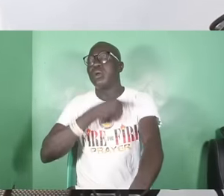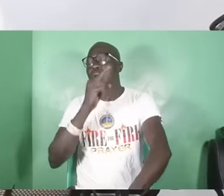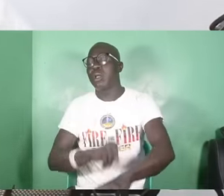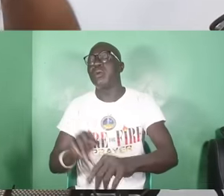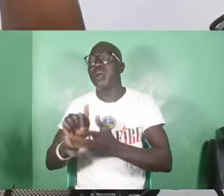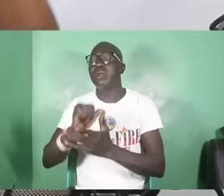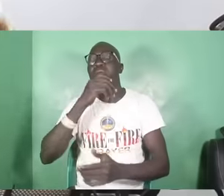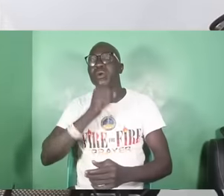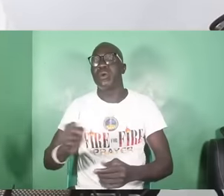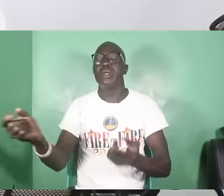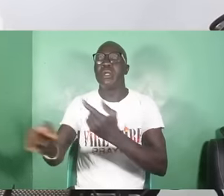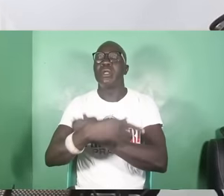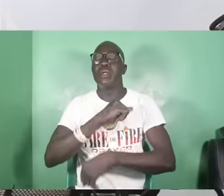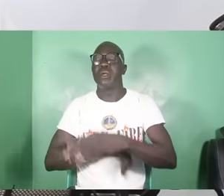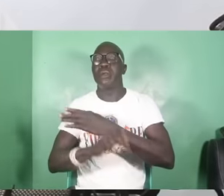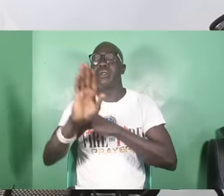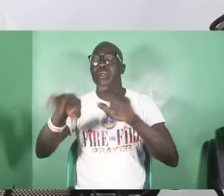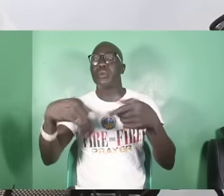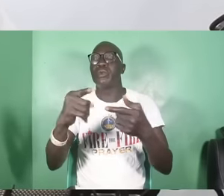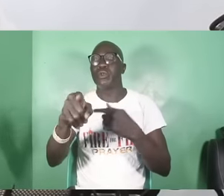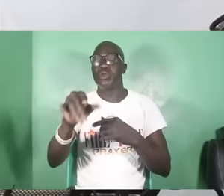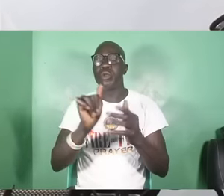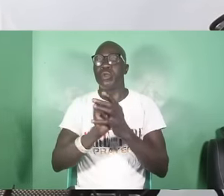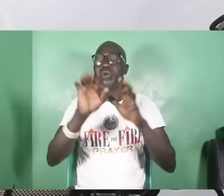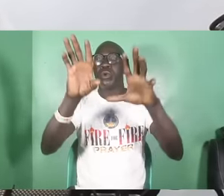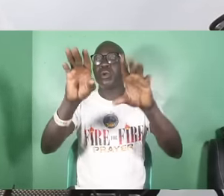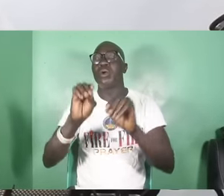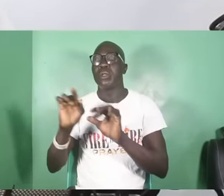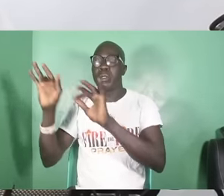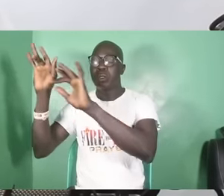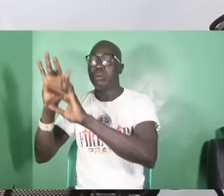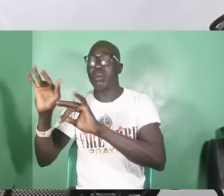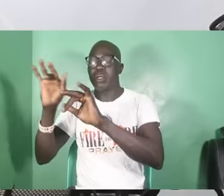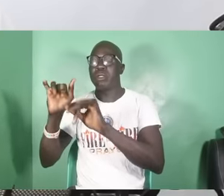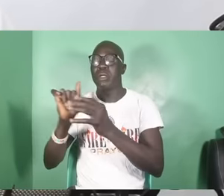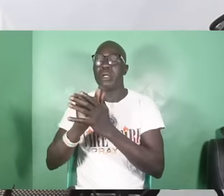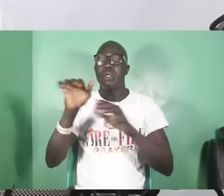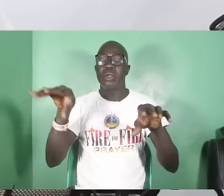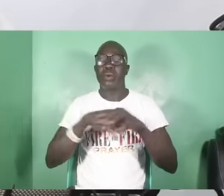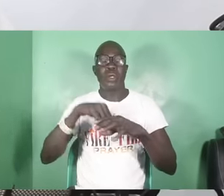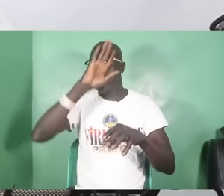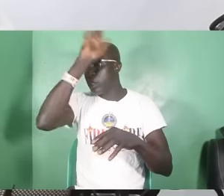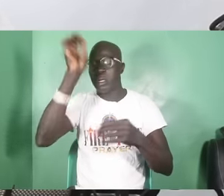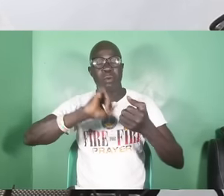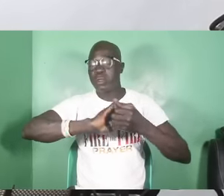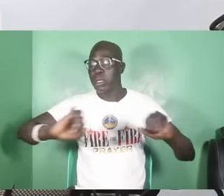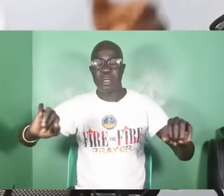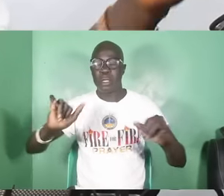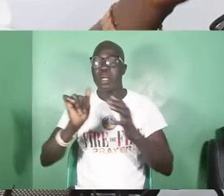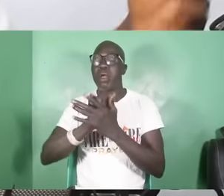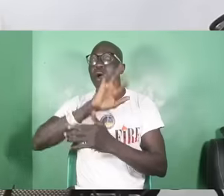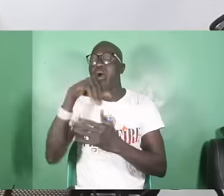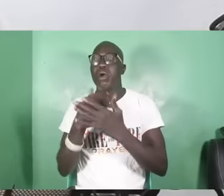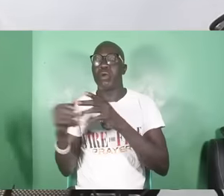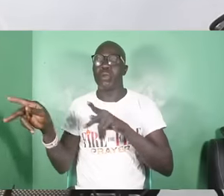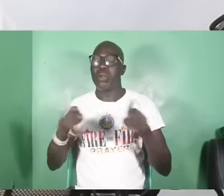the old age. Honor right your dad. God will release to you. Warrior, no bad. Amen. Amen. Marriage will not scatter. Better say,